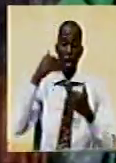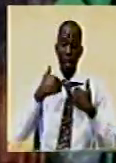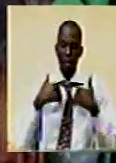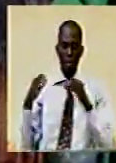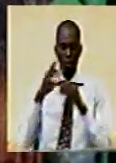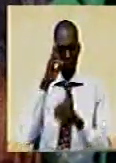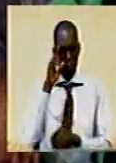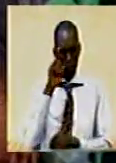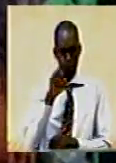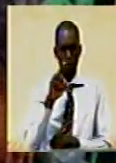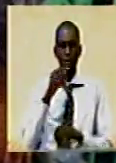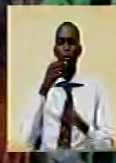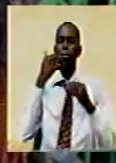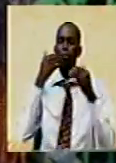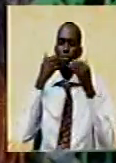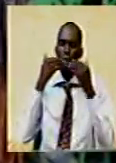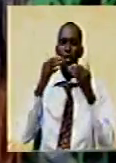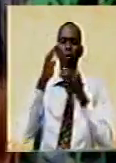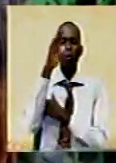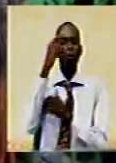Praise him for what he has done for you.